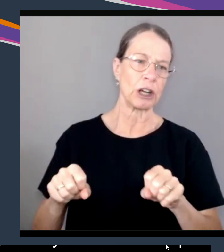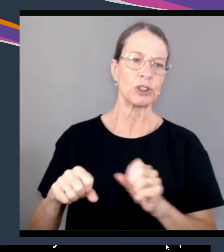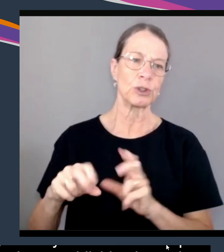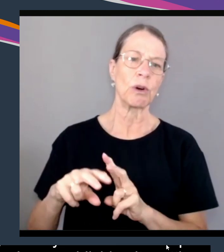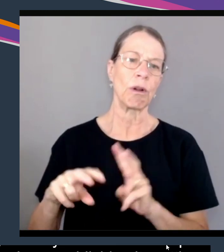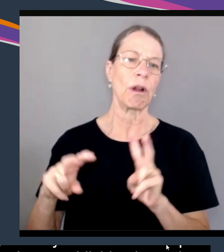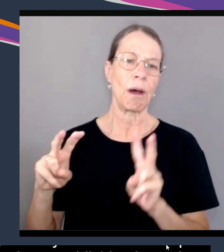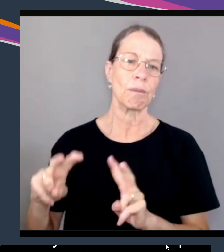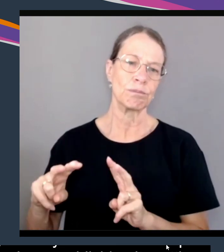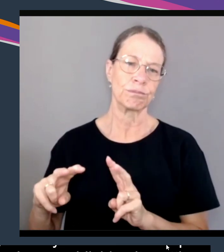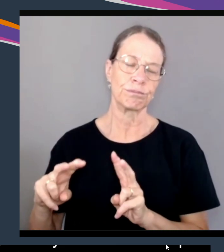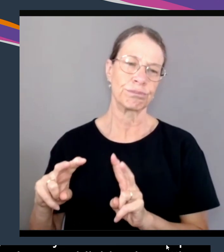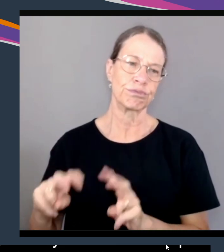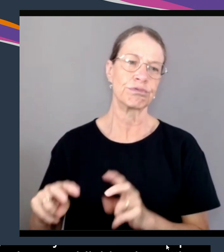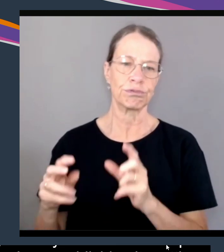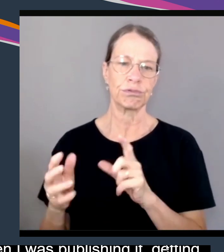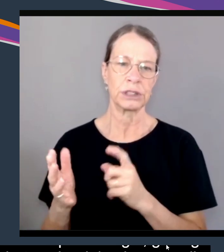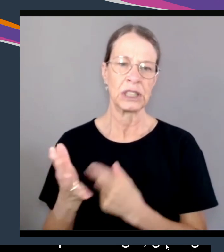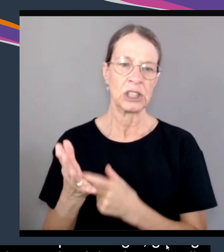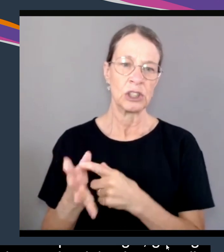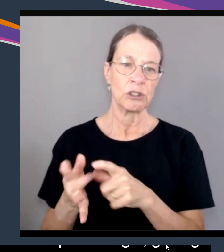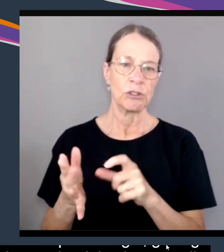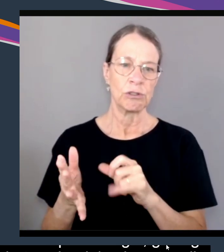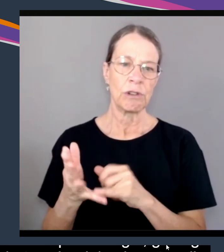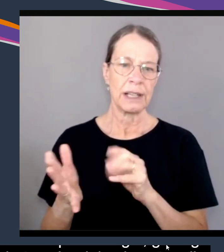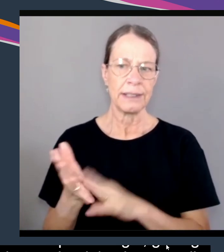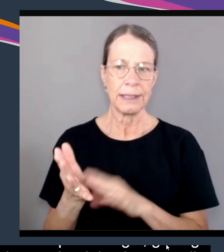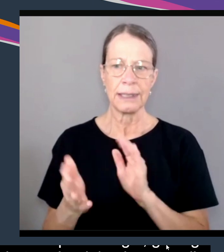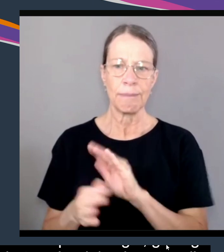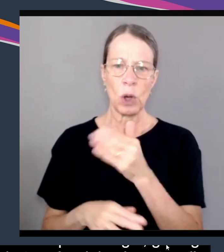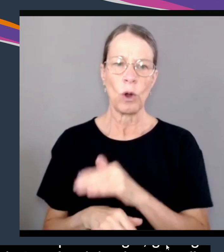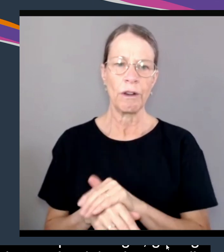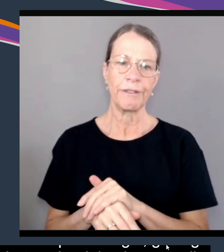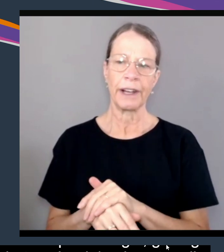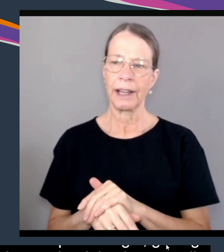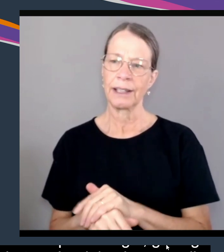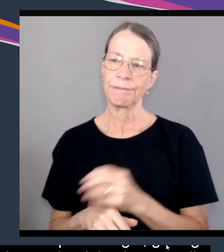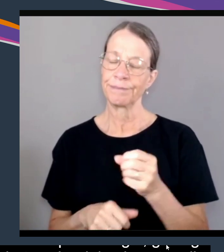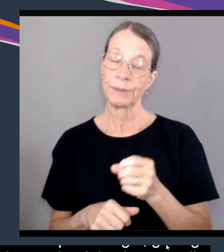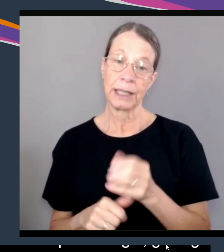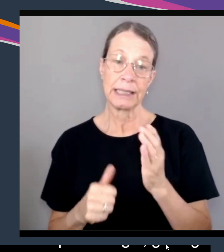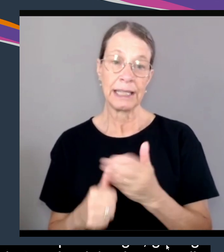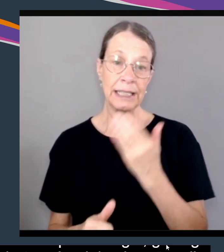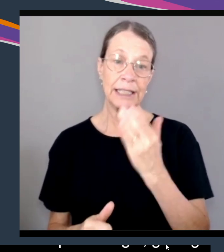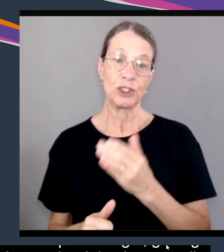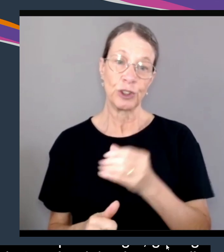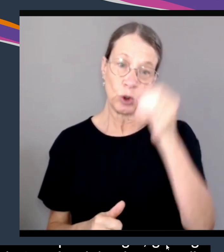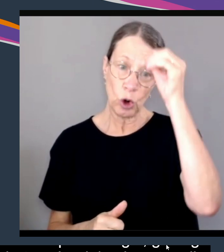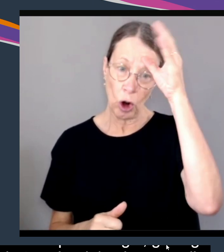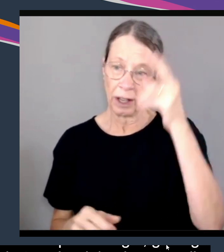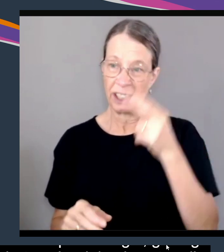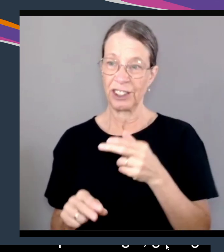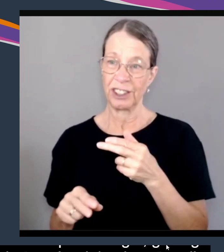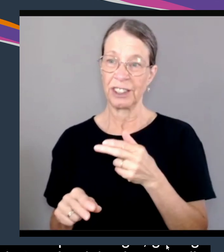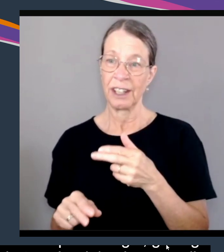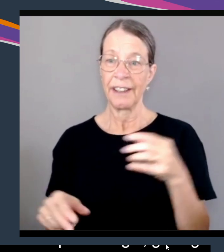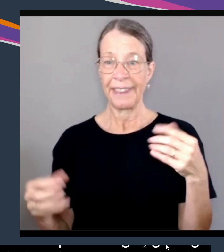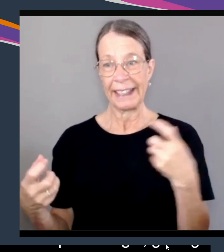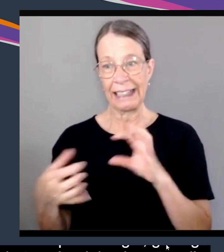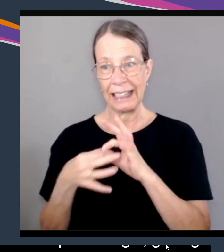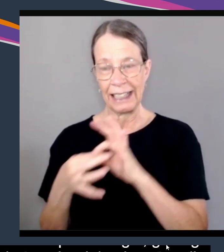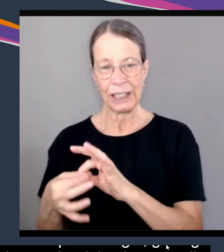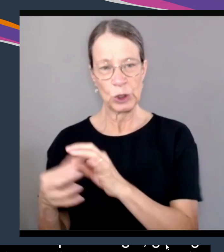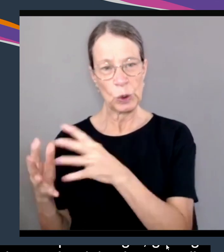knowledges in a predominantly Western academic environment. And I get some